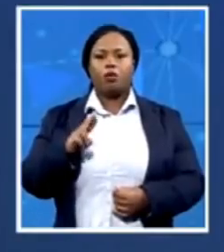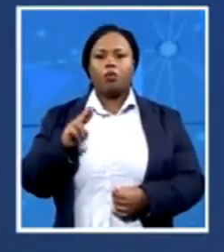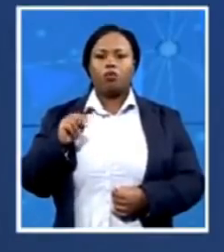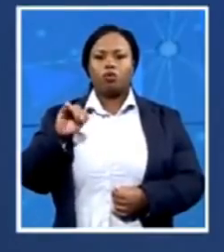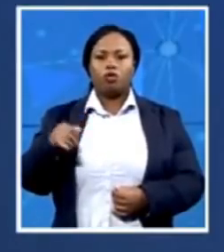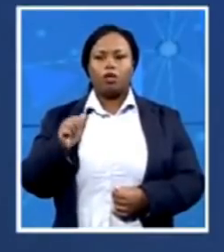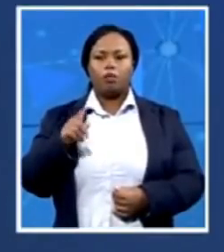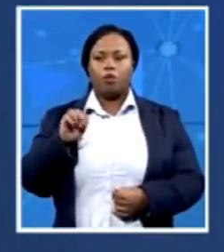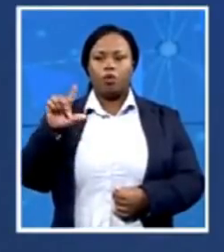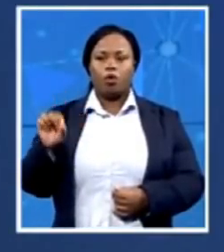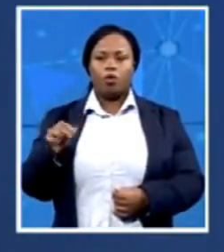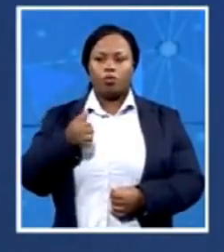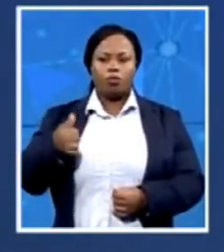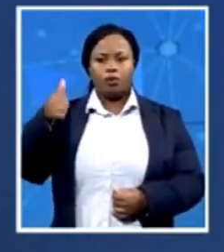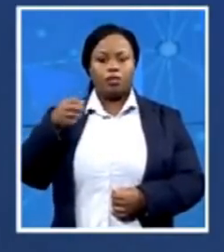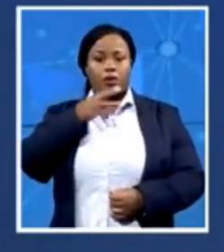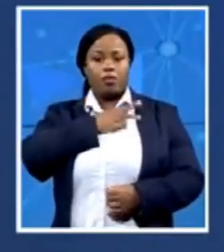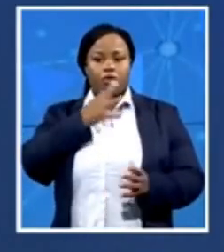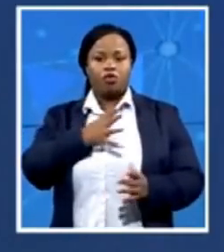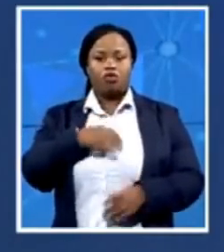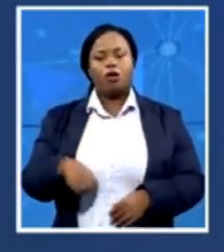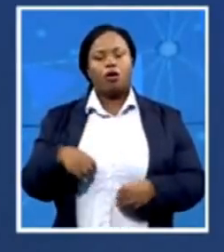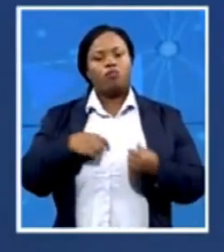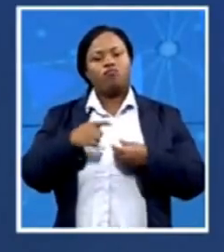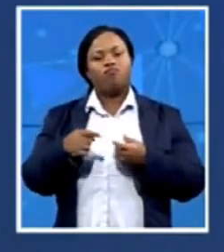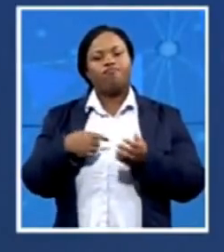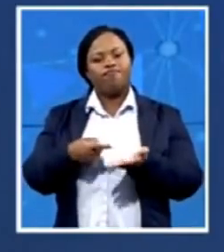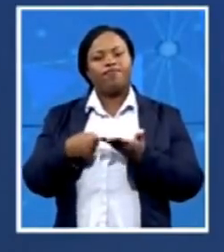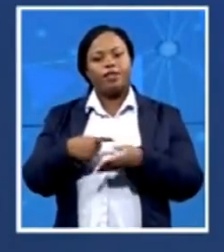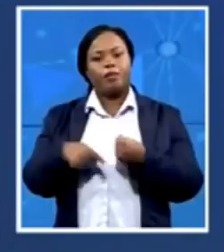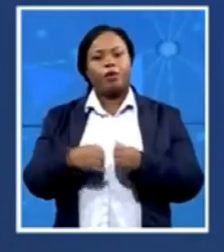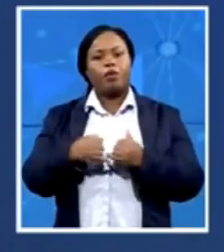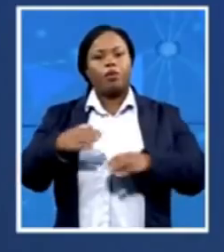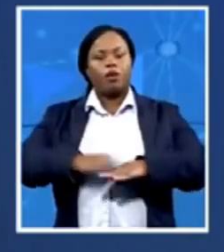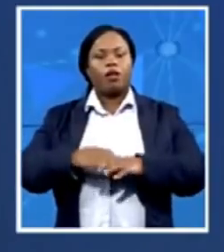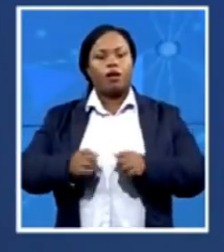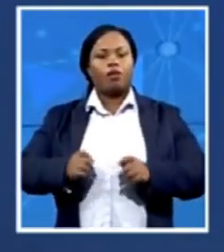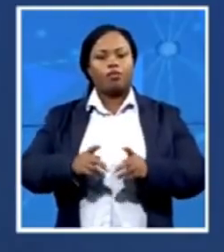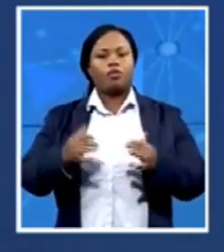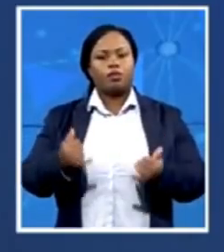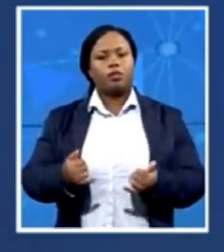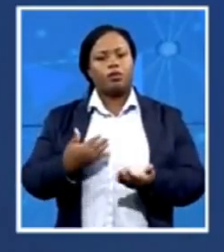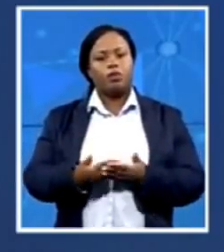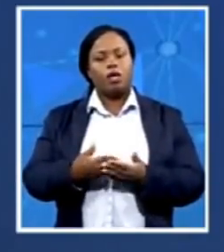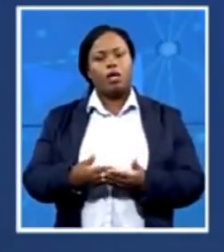the online platforms available for people as well. So that web address is